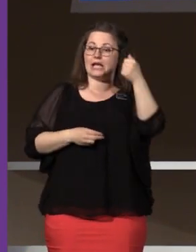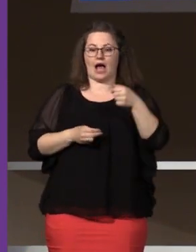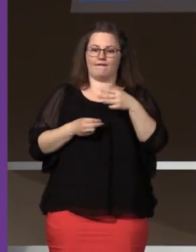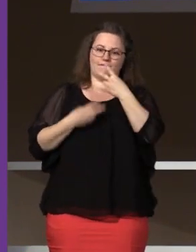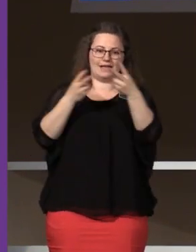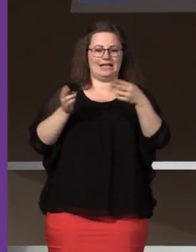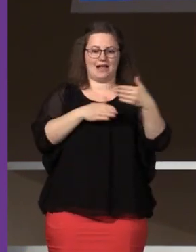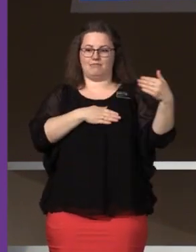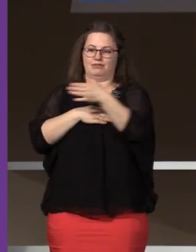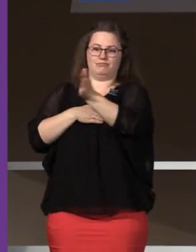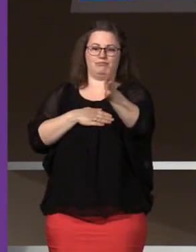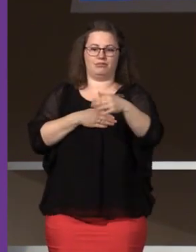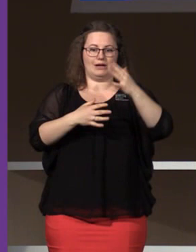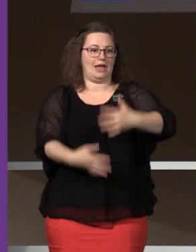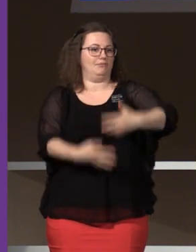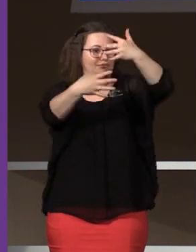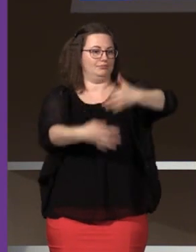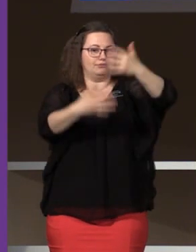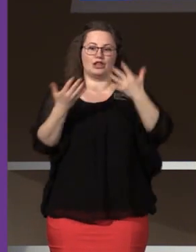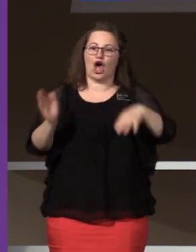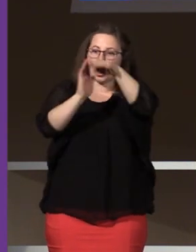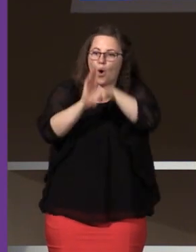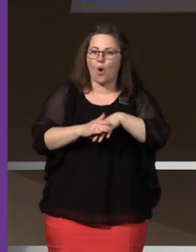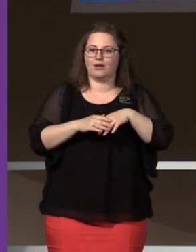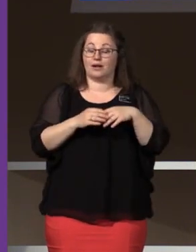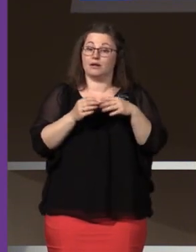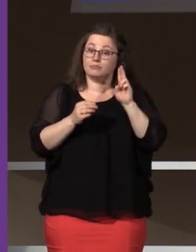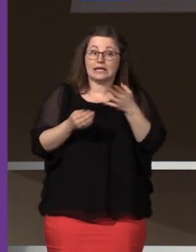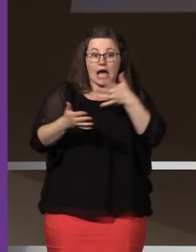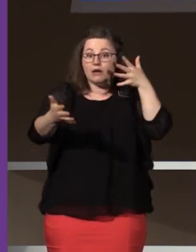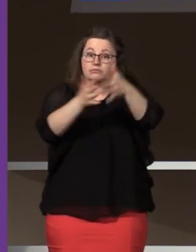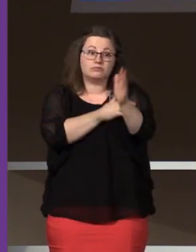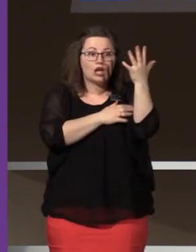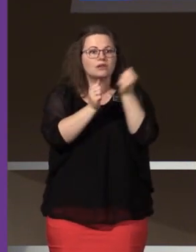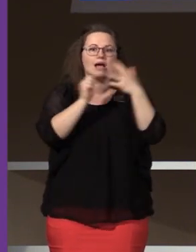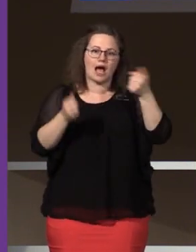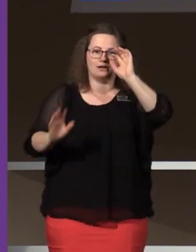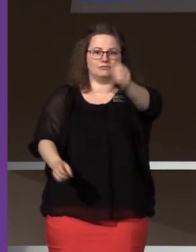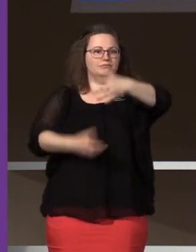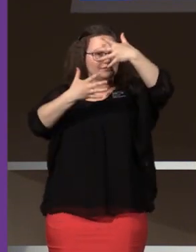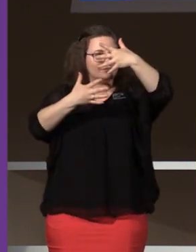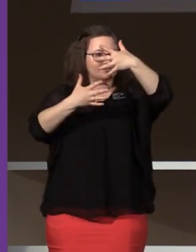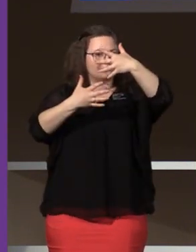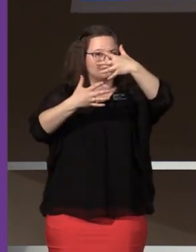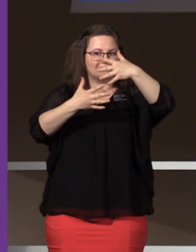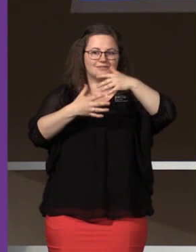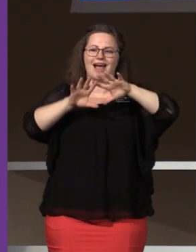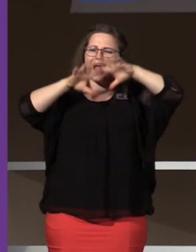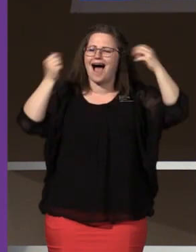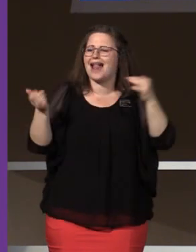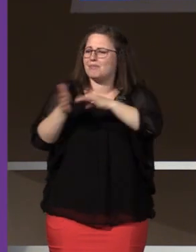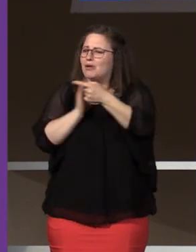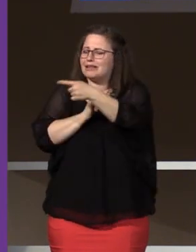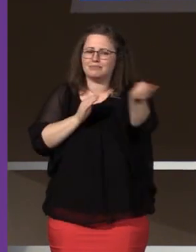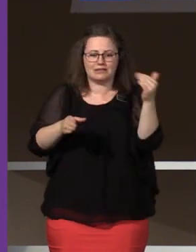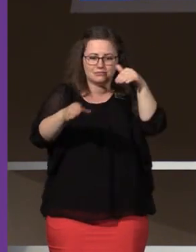go, telling you what the agenda is, you know, in clear sheets of glass, etc. Every project that you're involved in, you really need